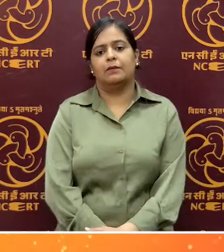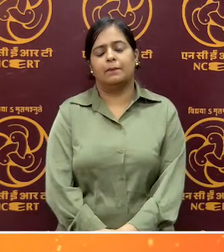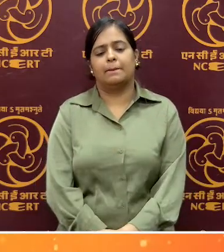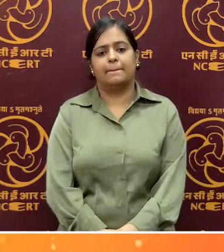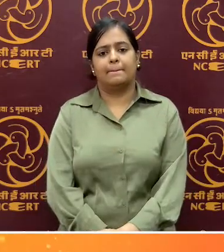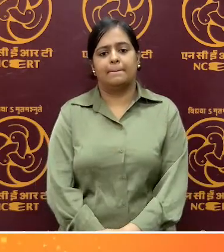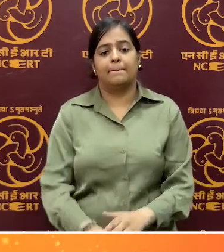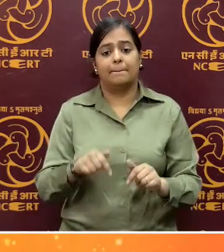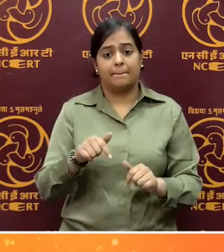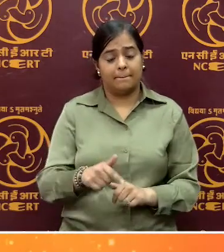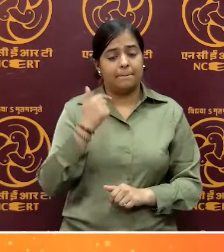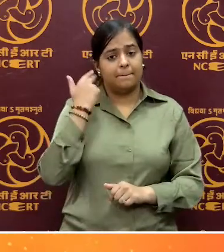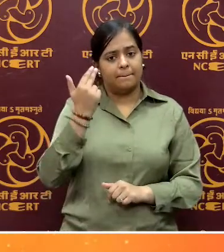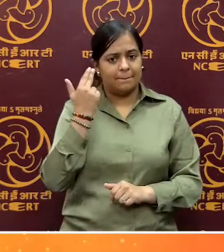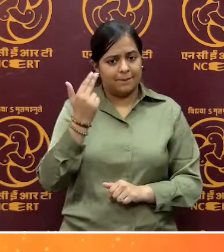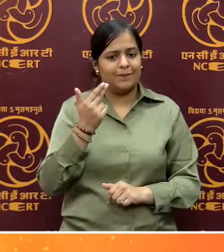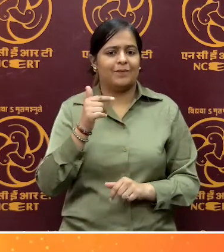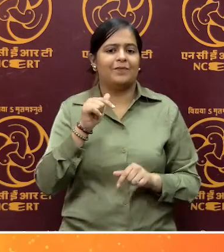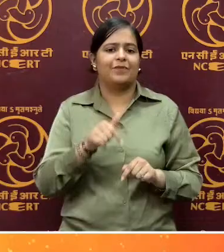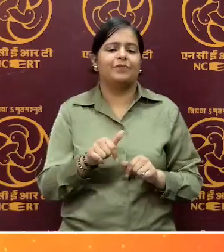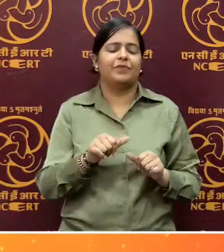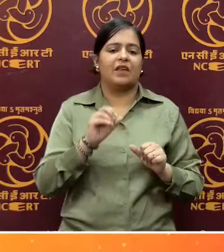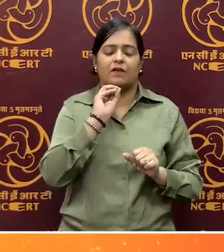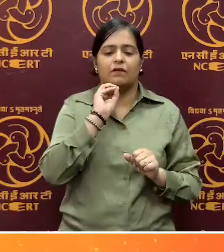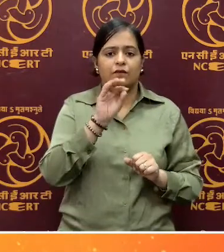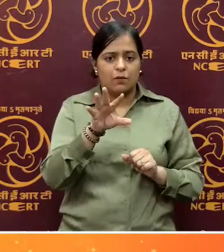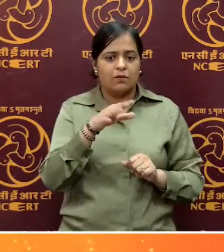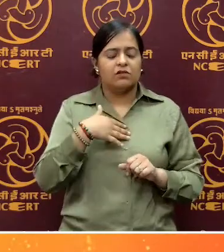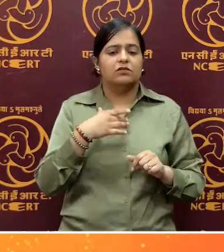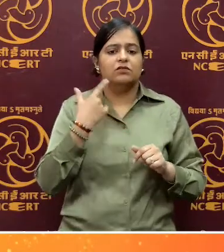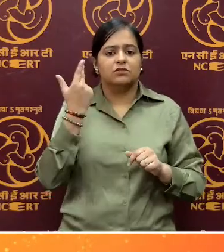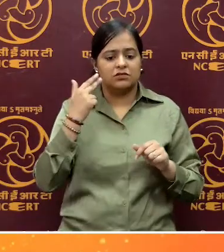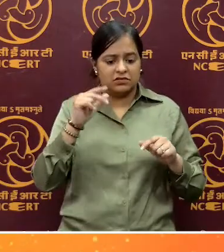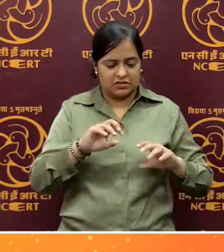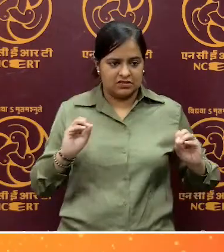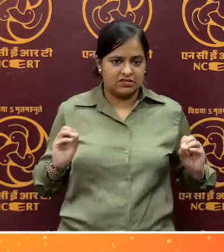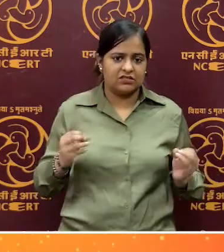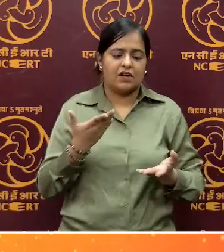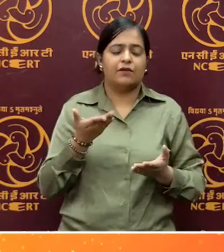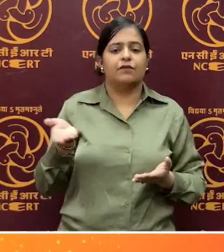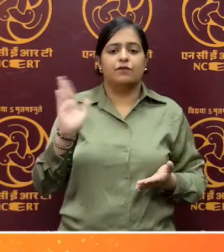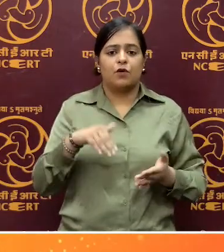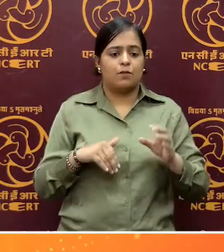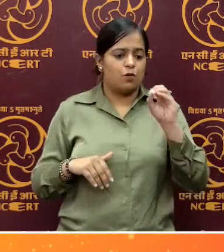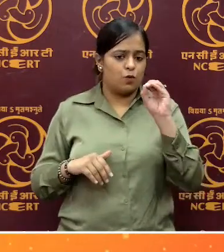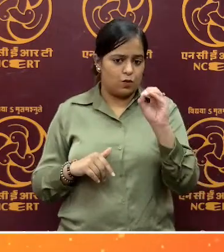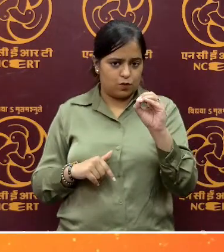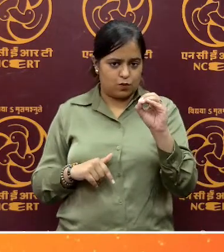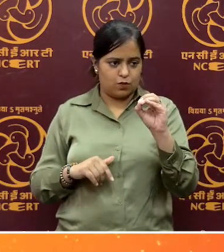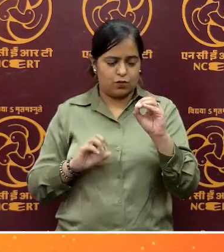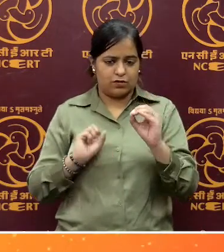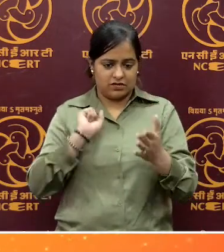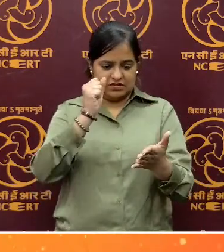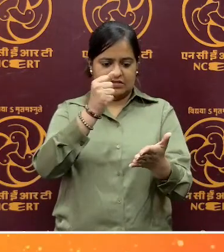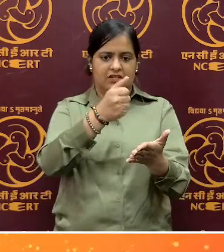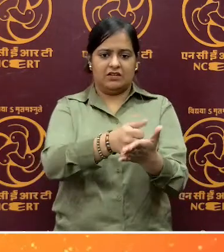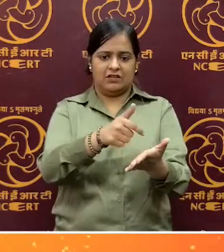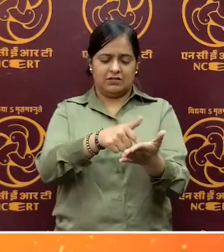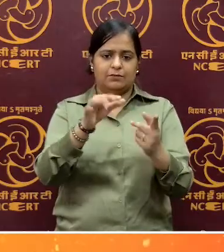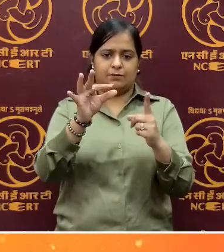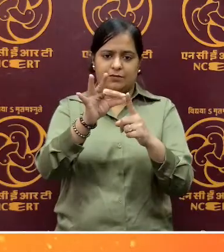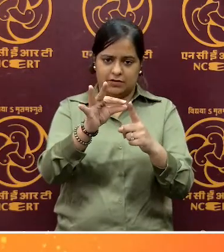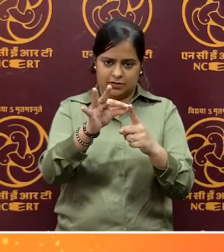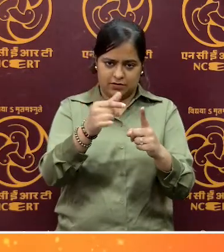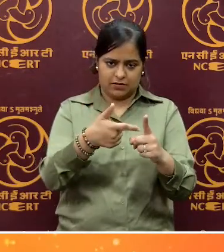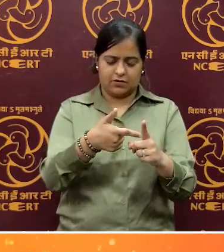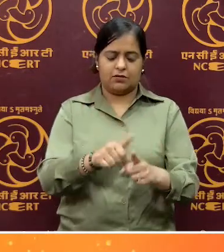So that gives us an information that is started from O, reached P,